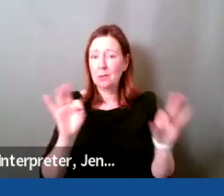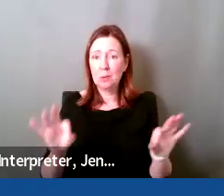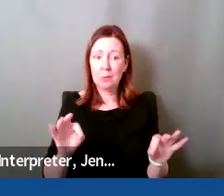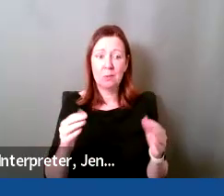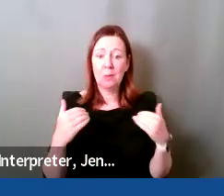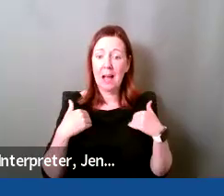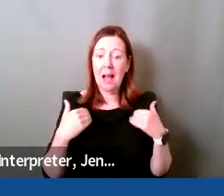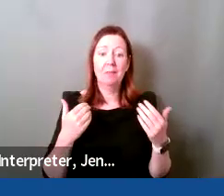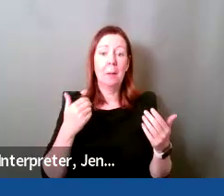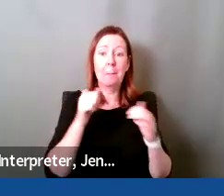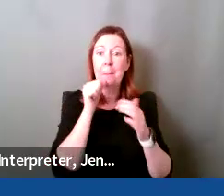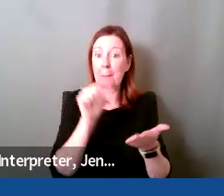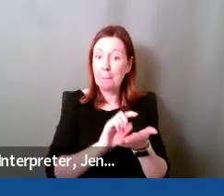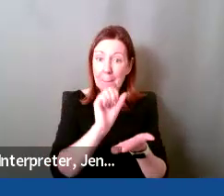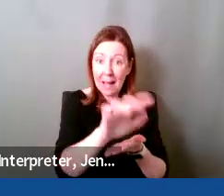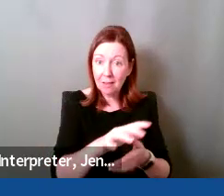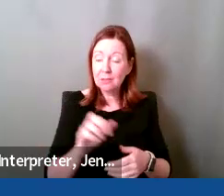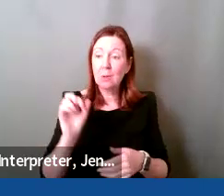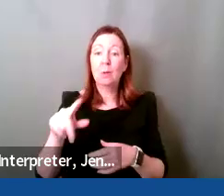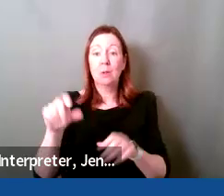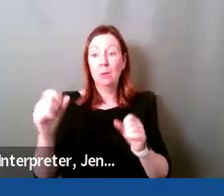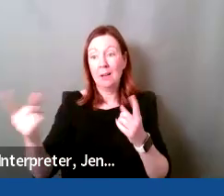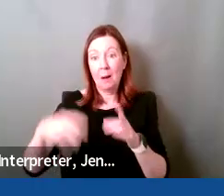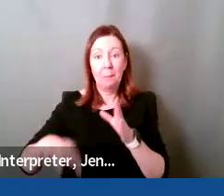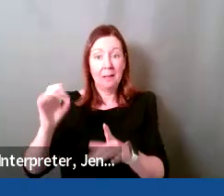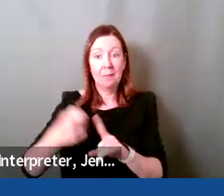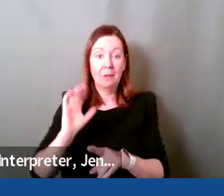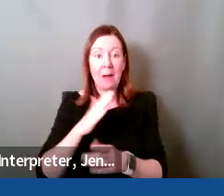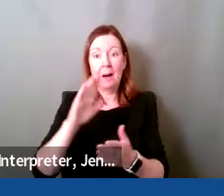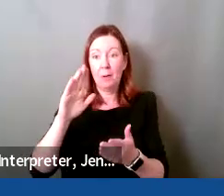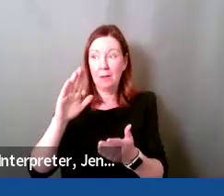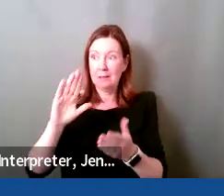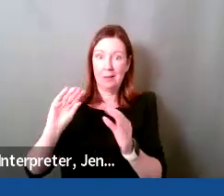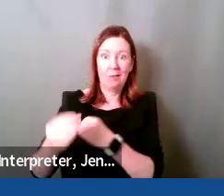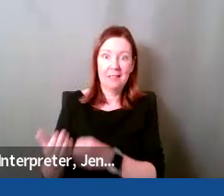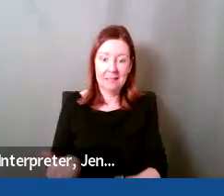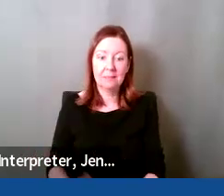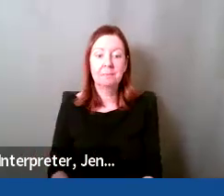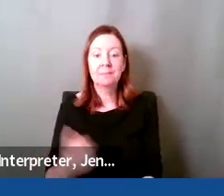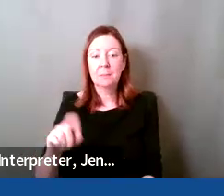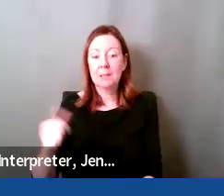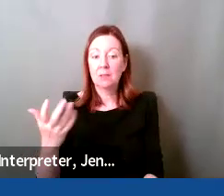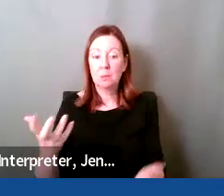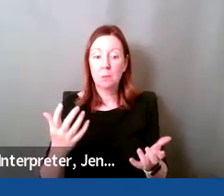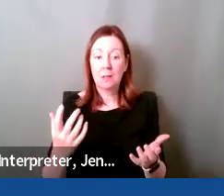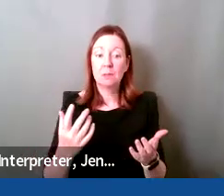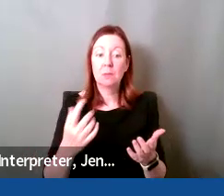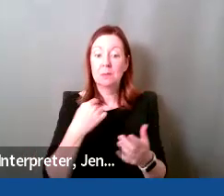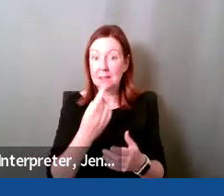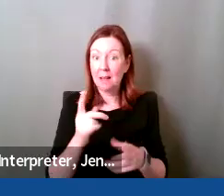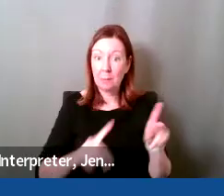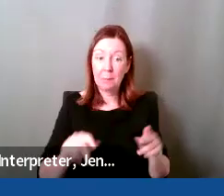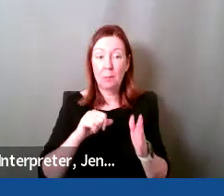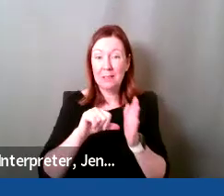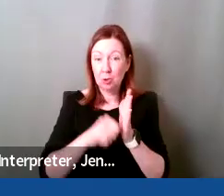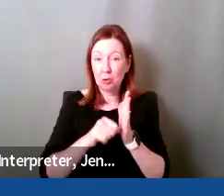to either have these materials mailed to your home address, or you can come pick them up from our centralized home. Something else we like to tell individuals to stress, which